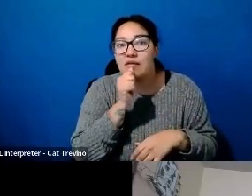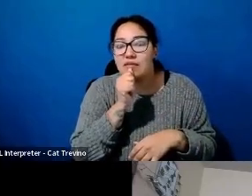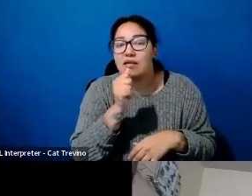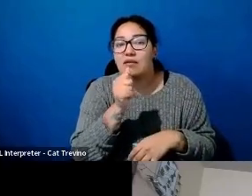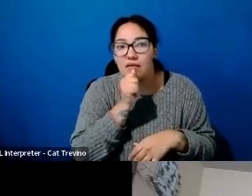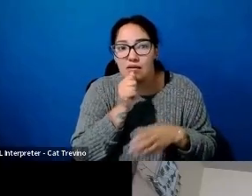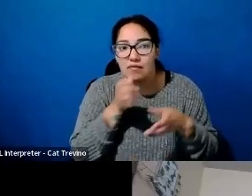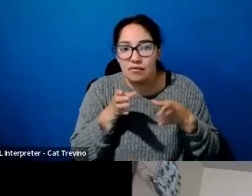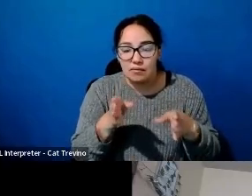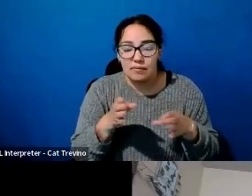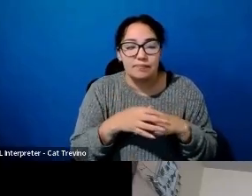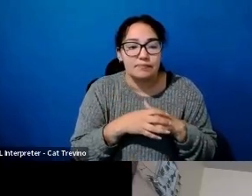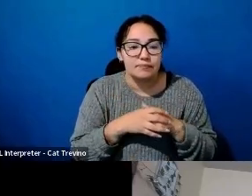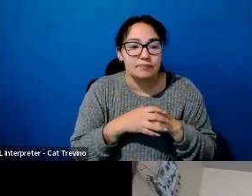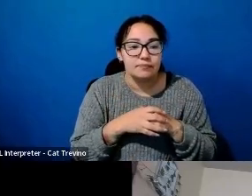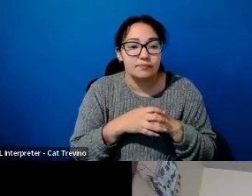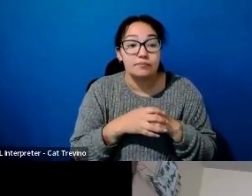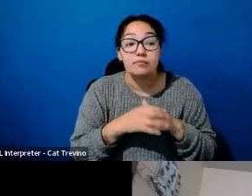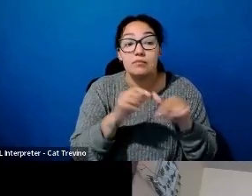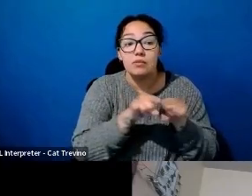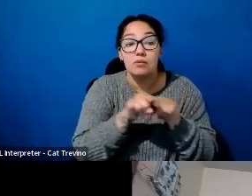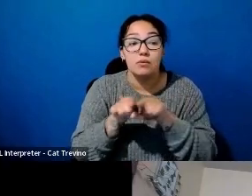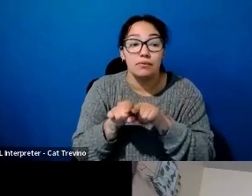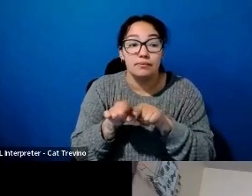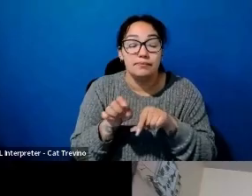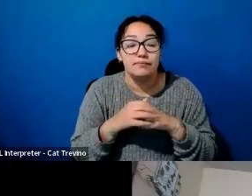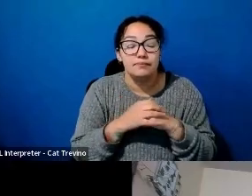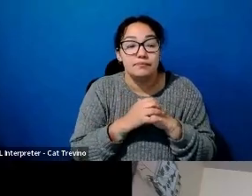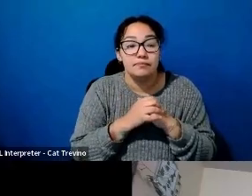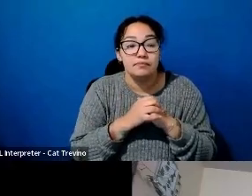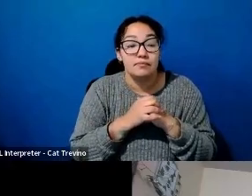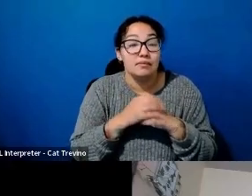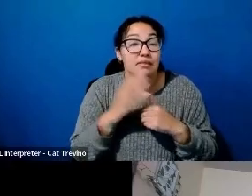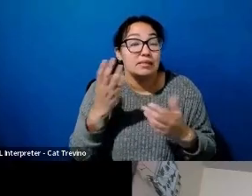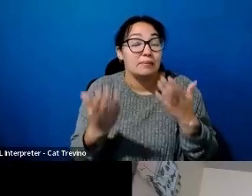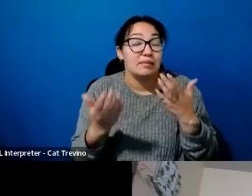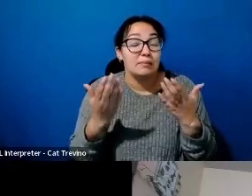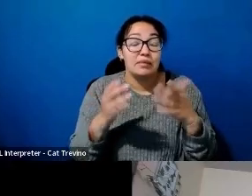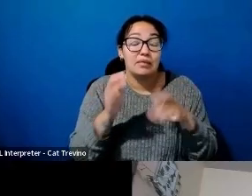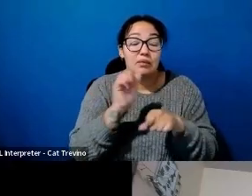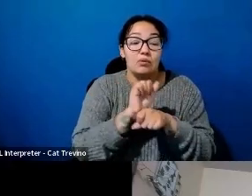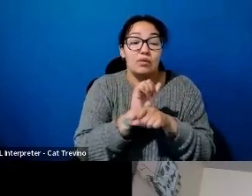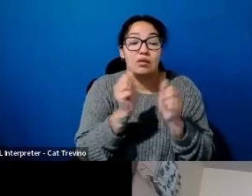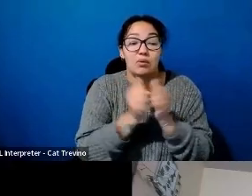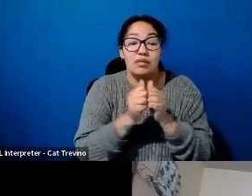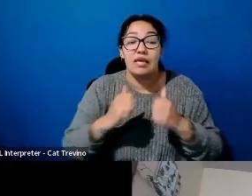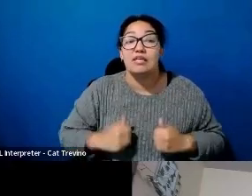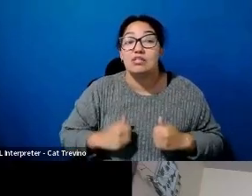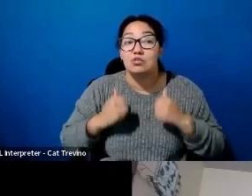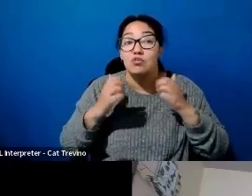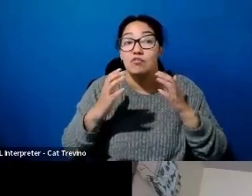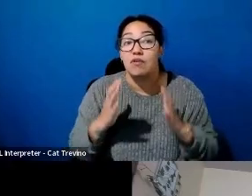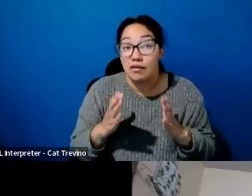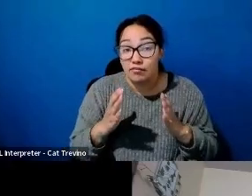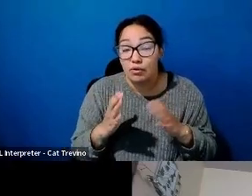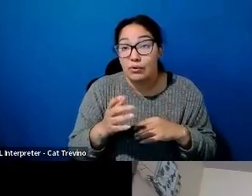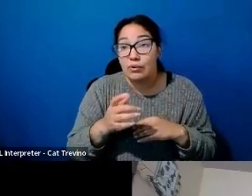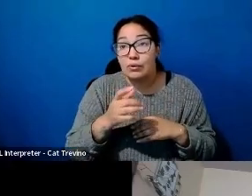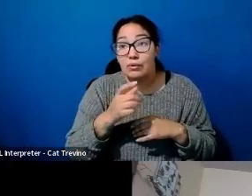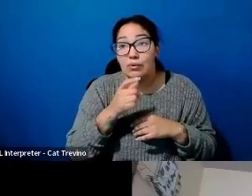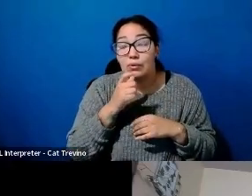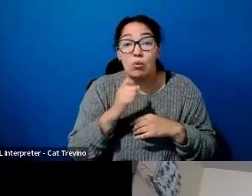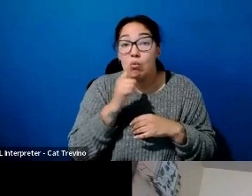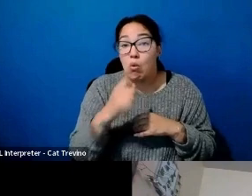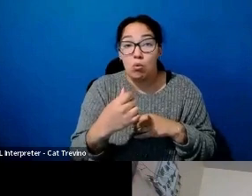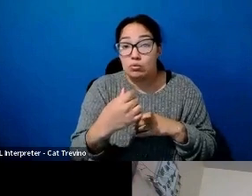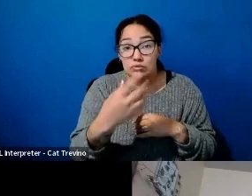confidential way. Also, you may be working with a survivor who will not